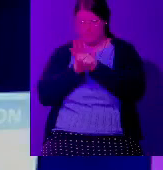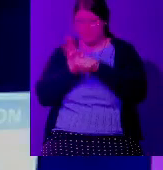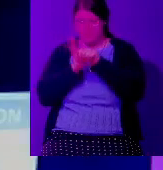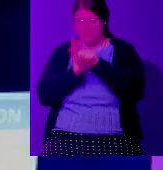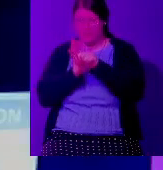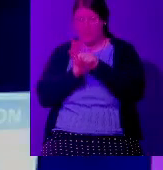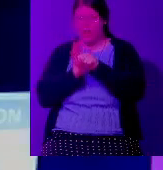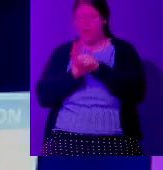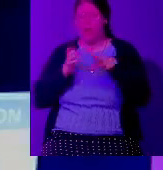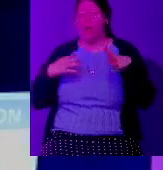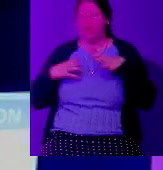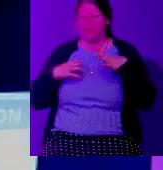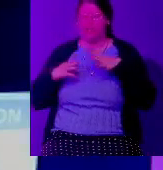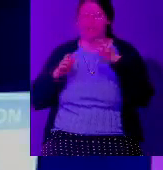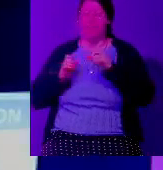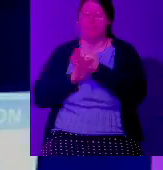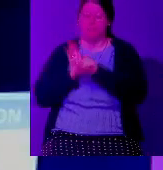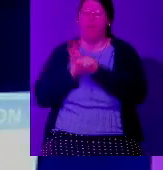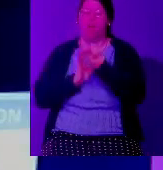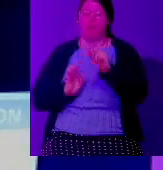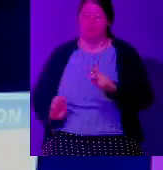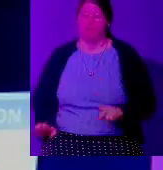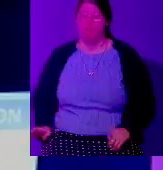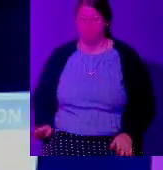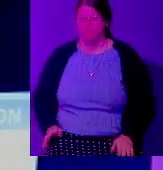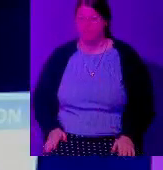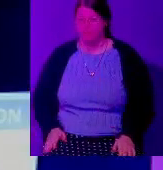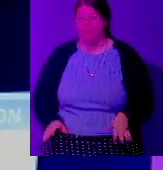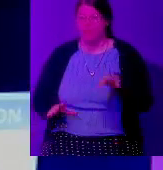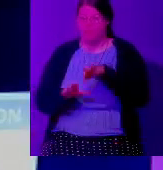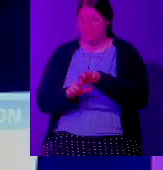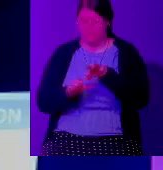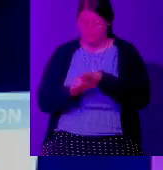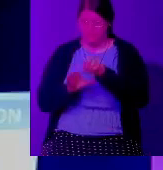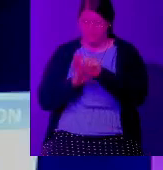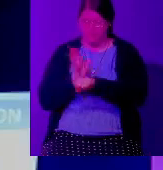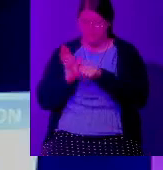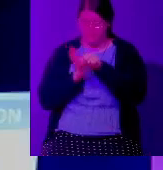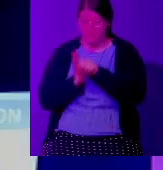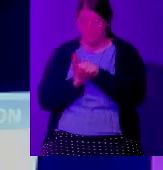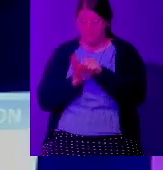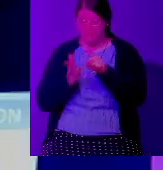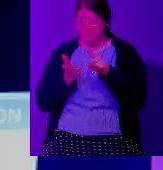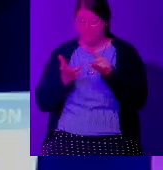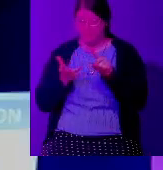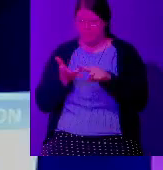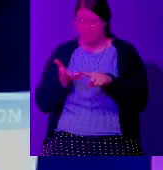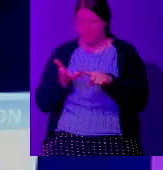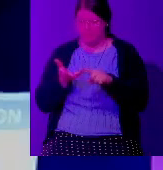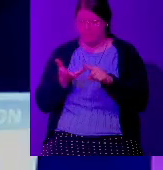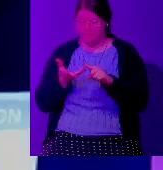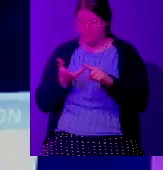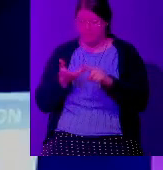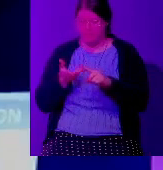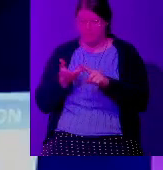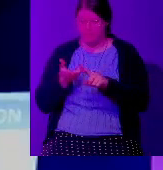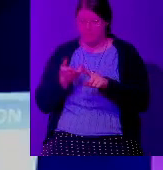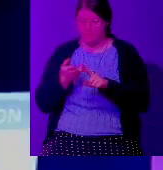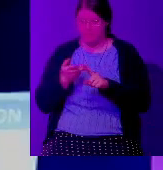season. And third, even this week, is a season where the